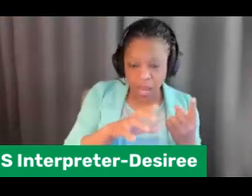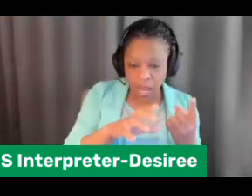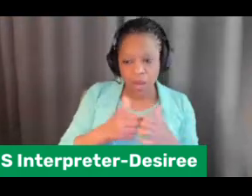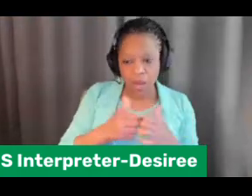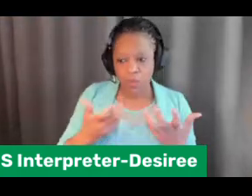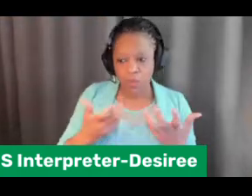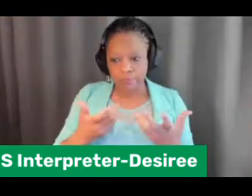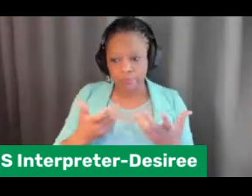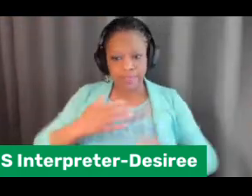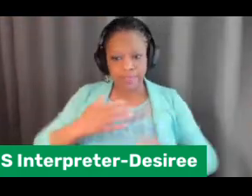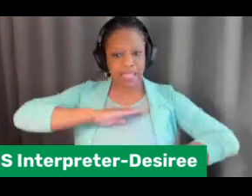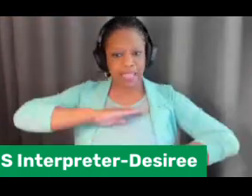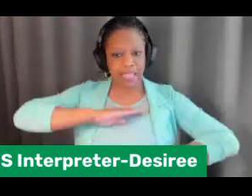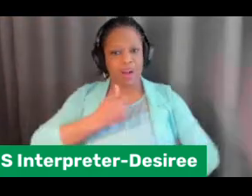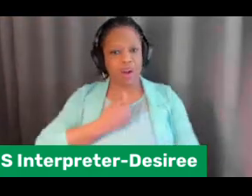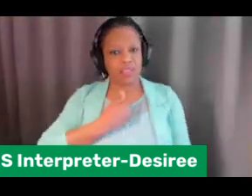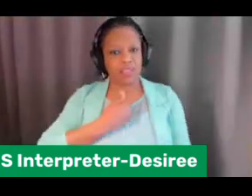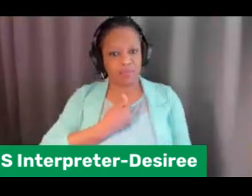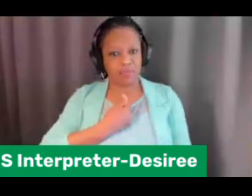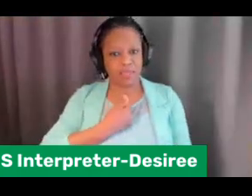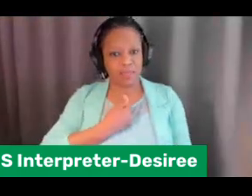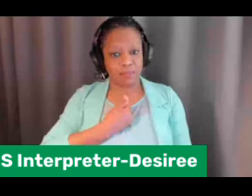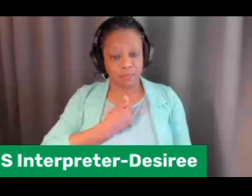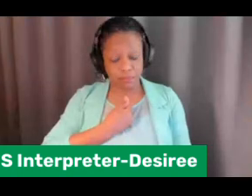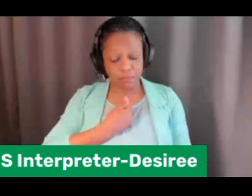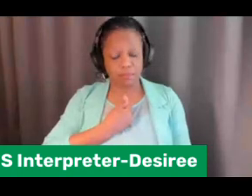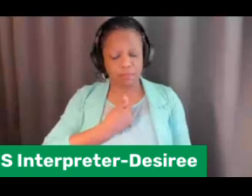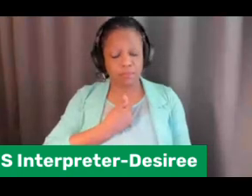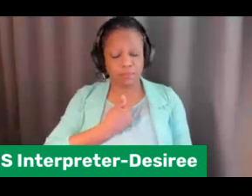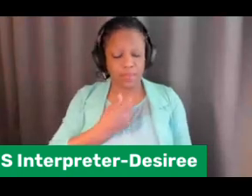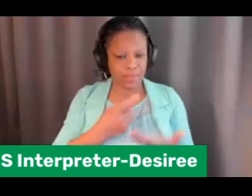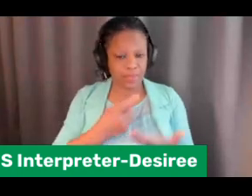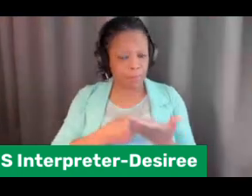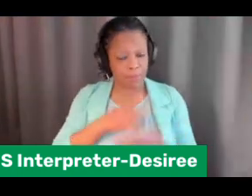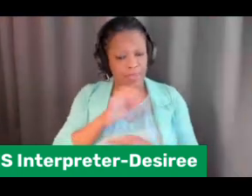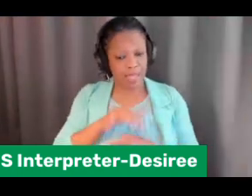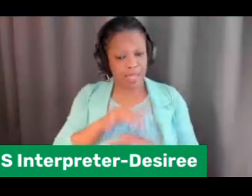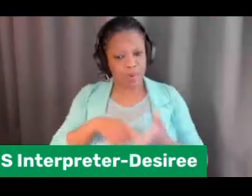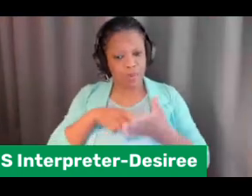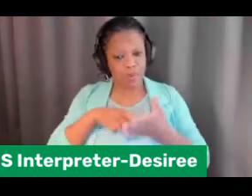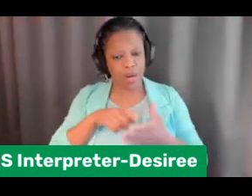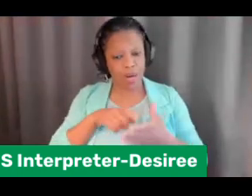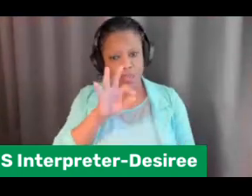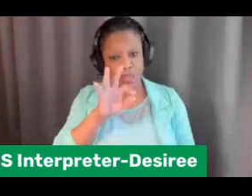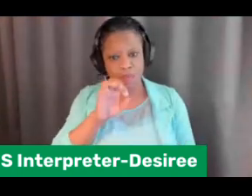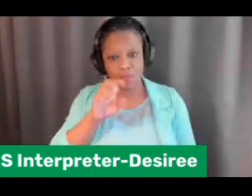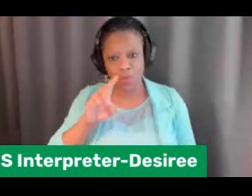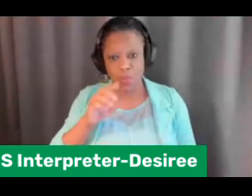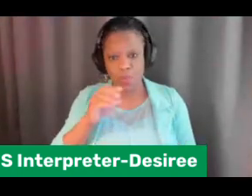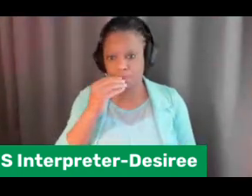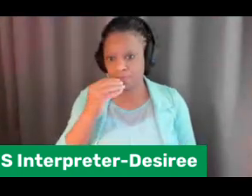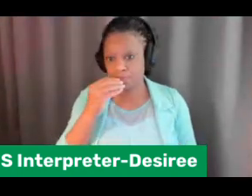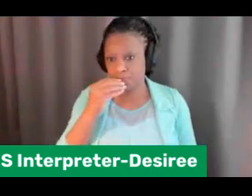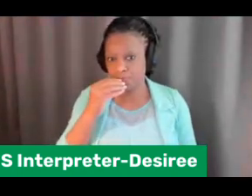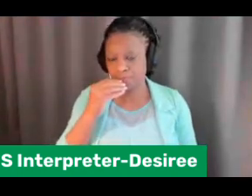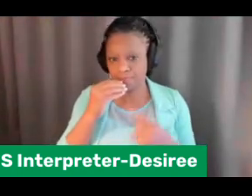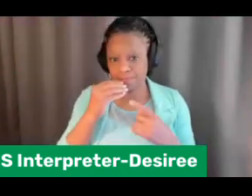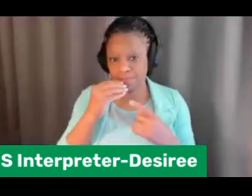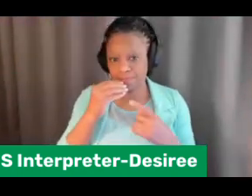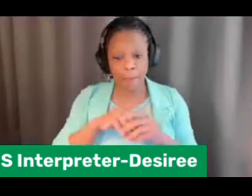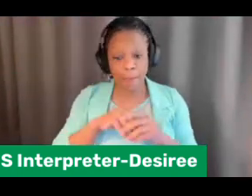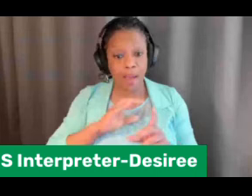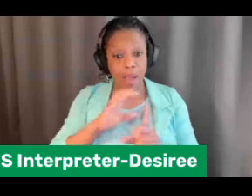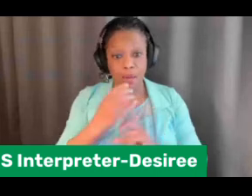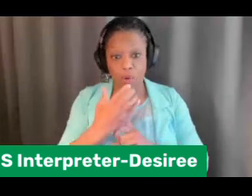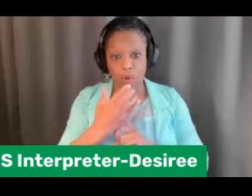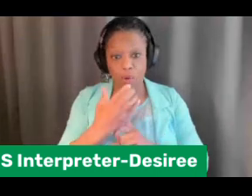cup? And sometimes that's mediated by food, a tradition in my culture, certainly, and a tradition in many of